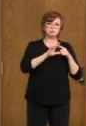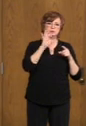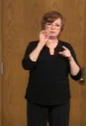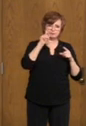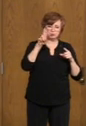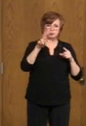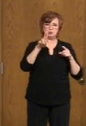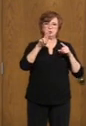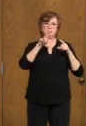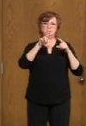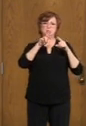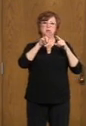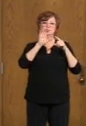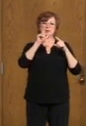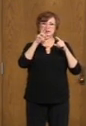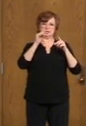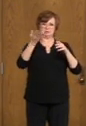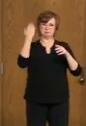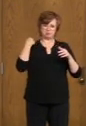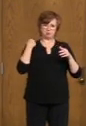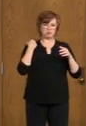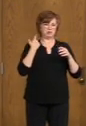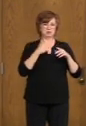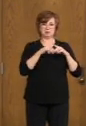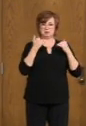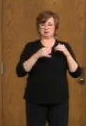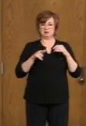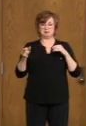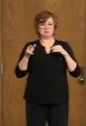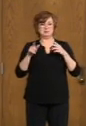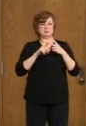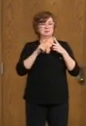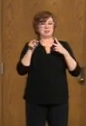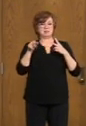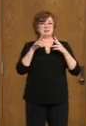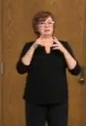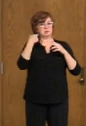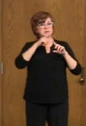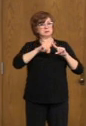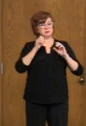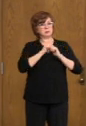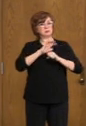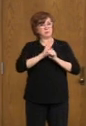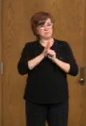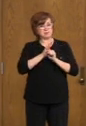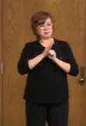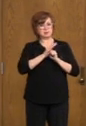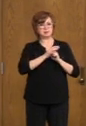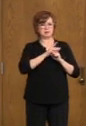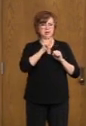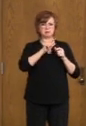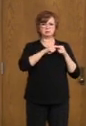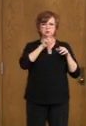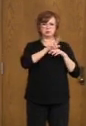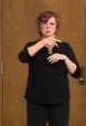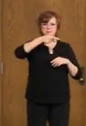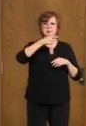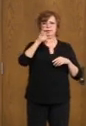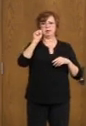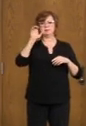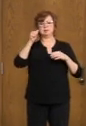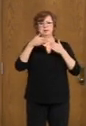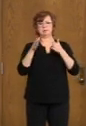a number of seniors living in a single facility. Now, going forward, as we plan for expanded clinics, we'll be using PSAs when we get into